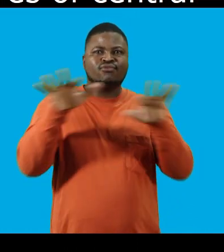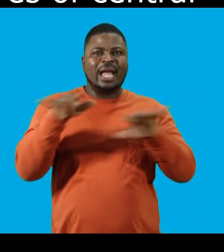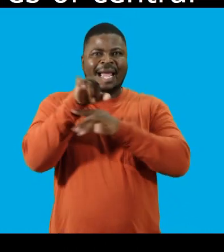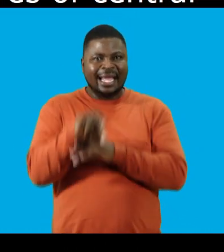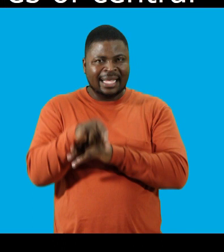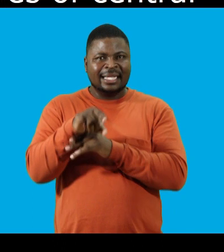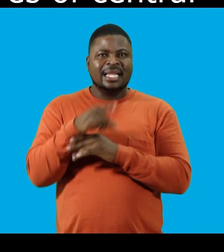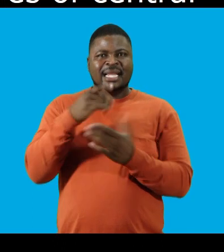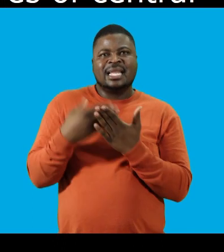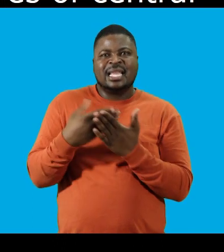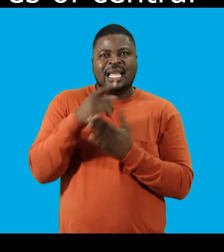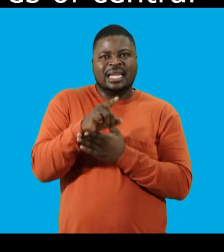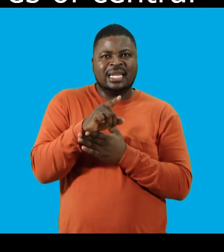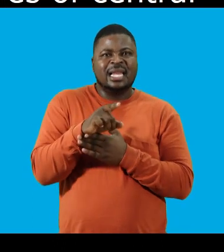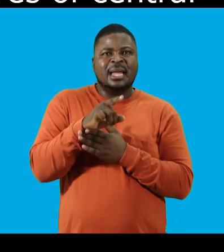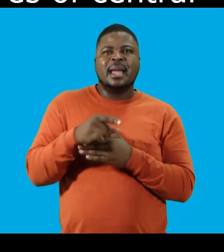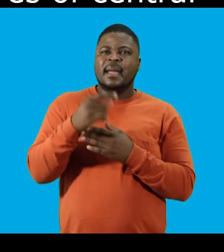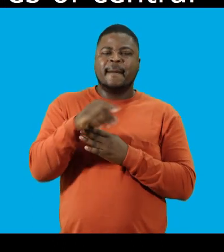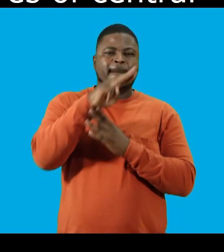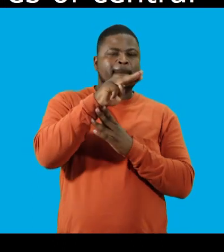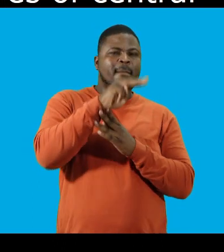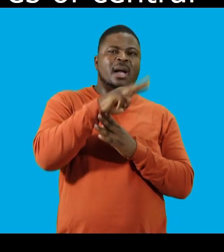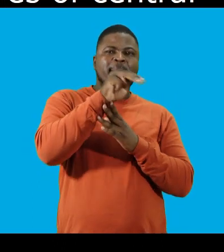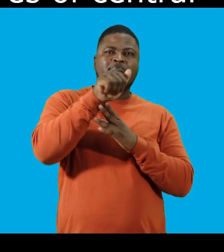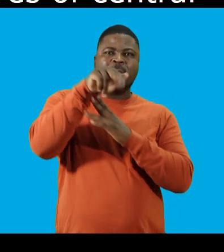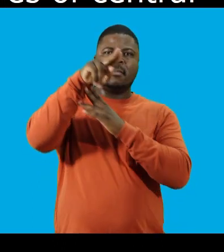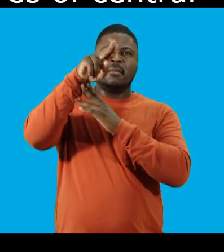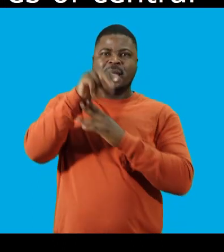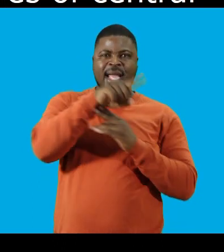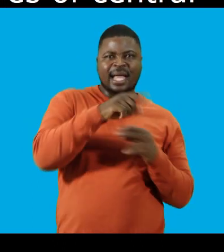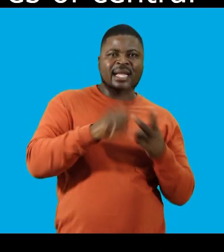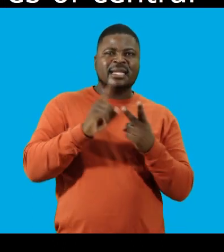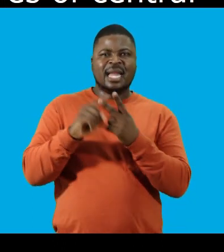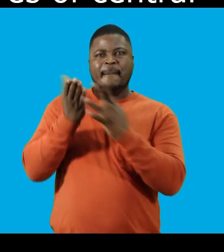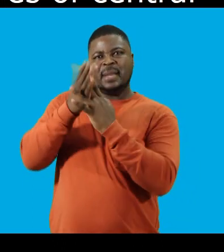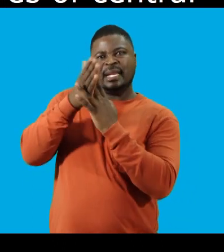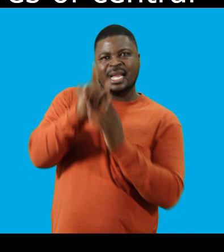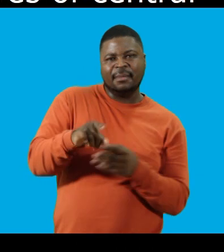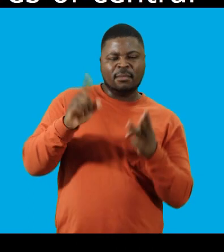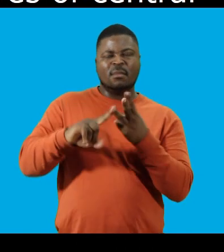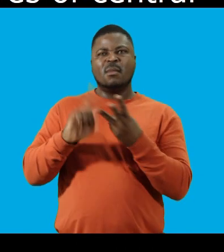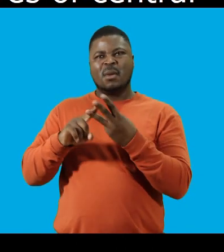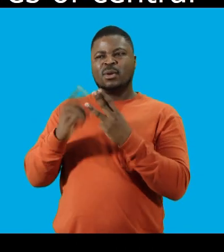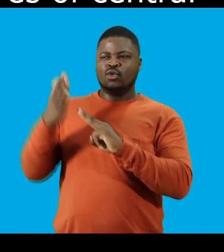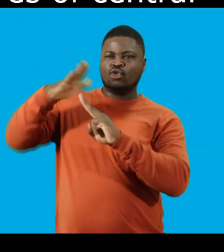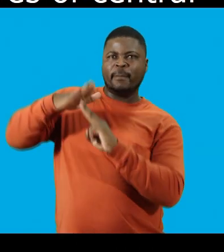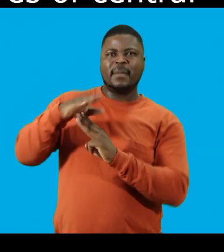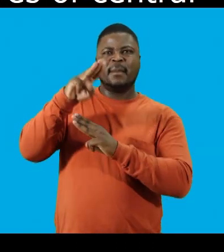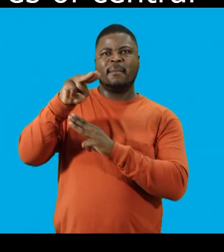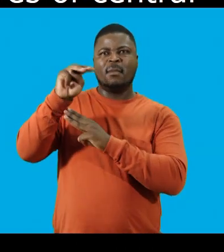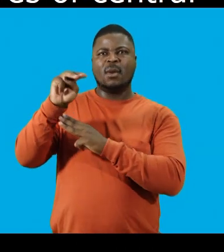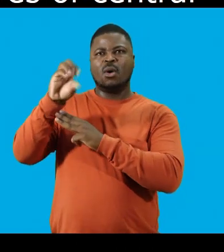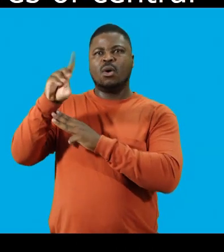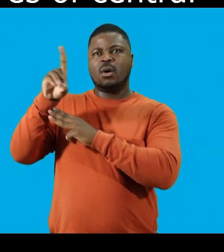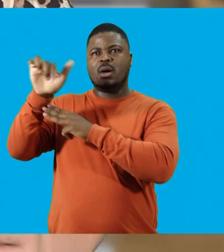where it will be the mean, the median, the mode, and the range. Please make sure that you